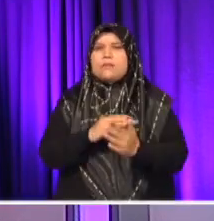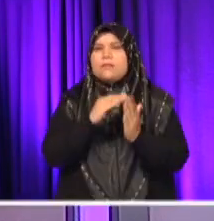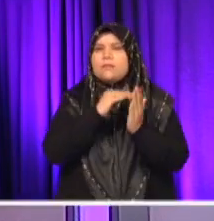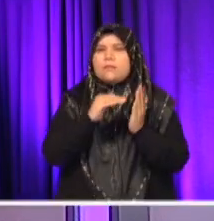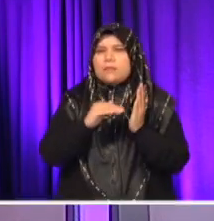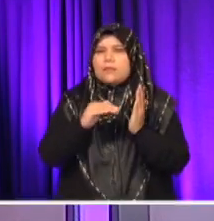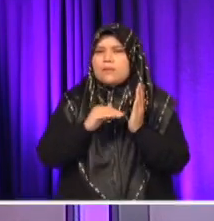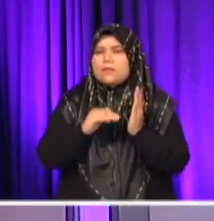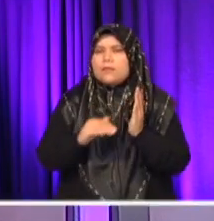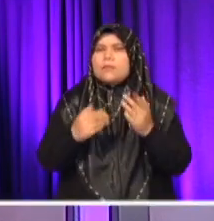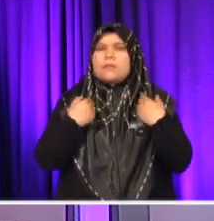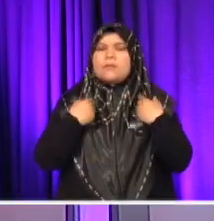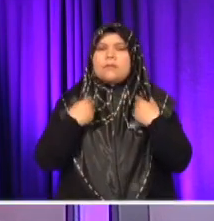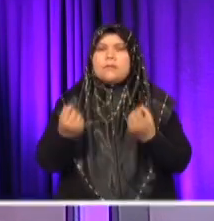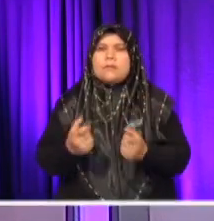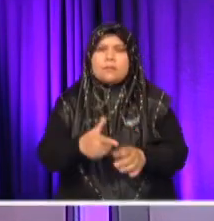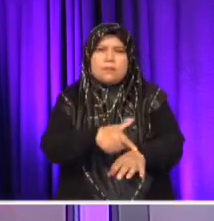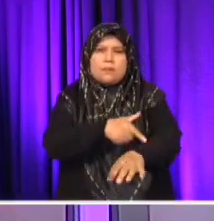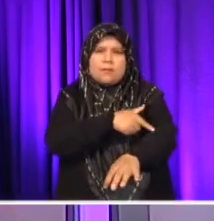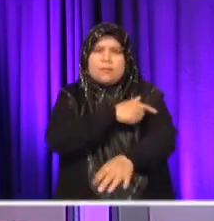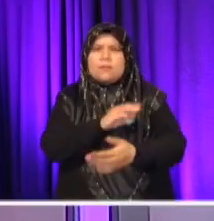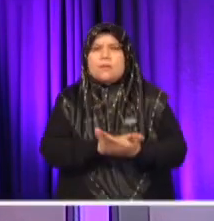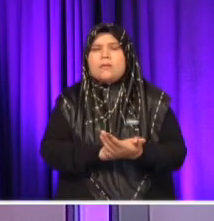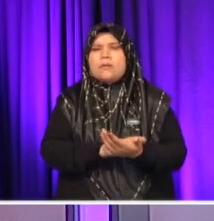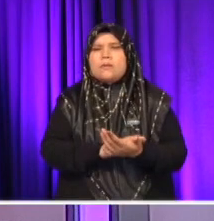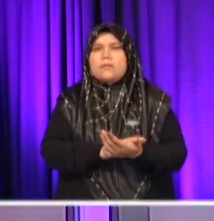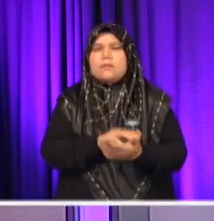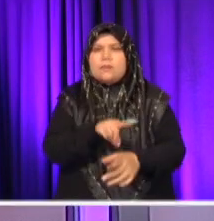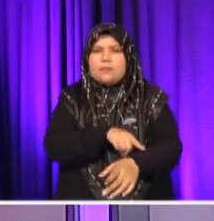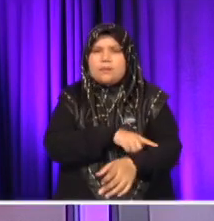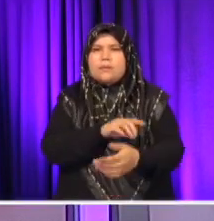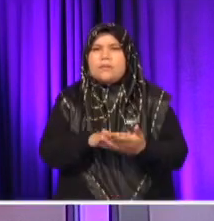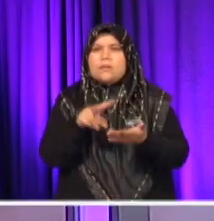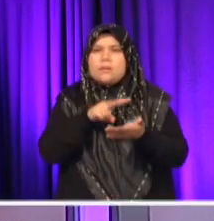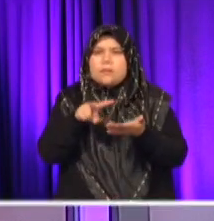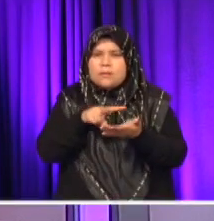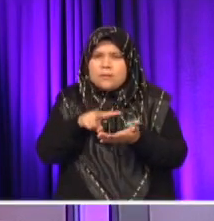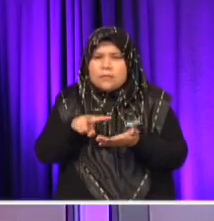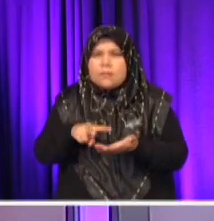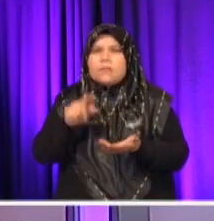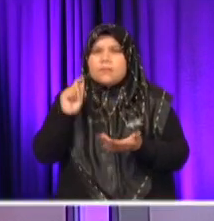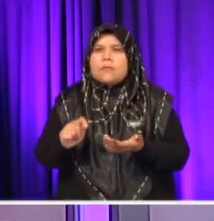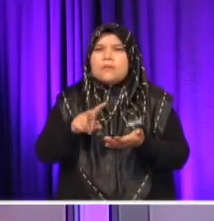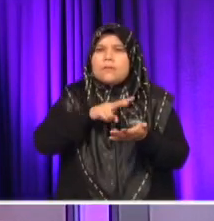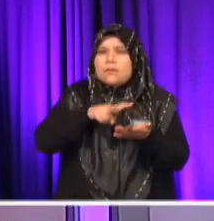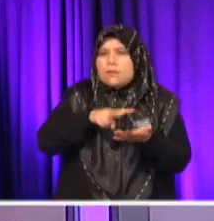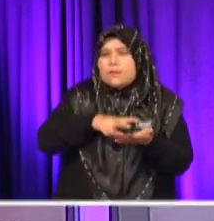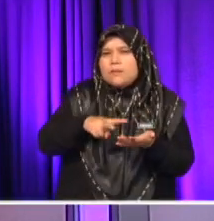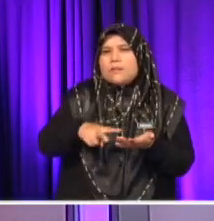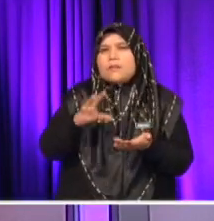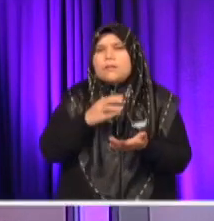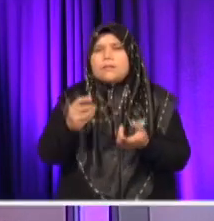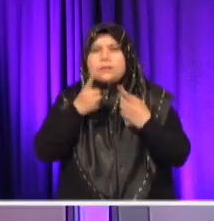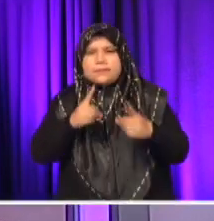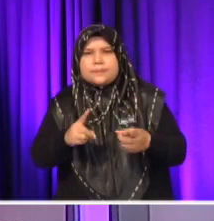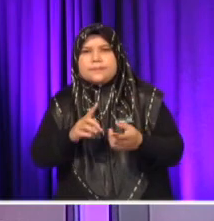this is quite a long text. So you know that you have to pull in your reading skills, in order to answer the questions. Okay. So